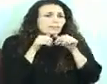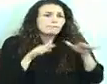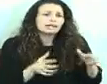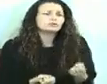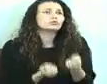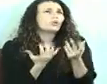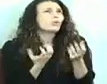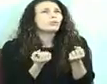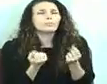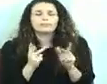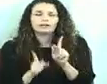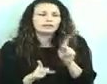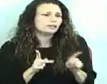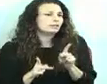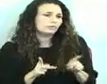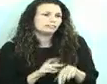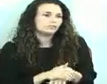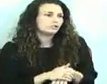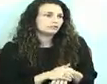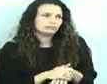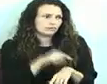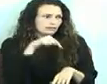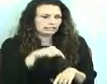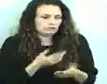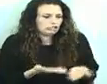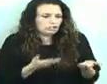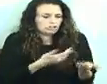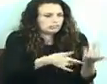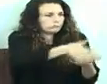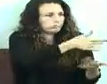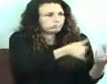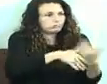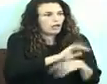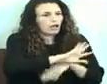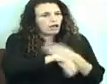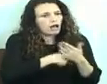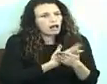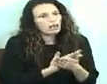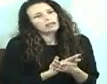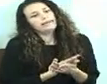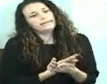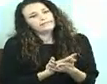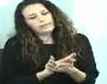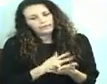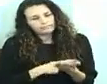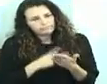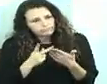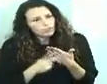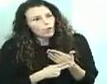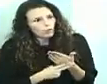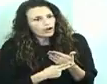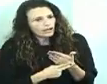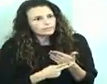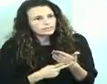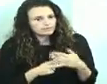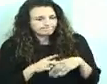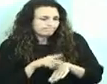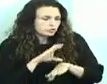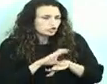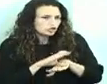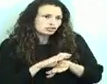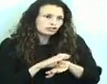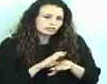people through these donations. I mean, the ministries that we do in this church are beyond belief. You